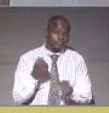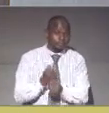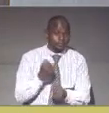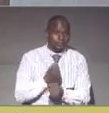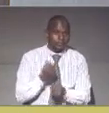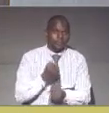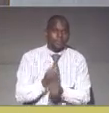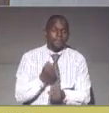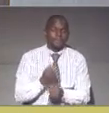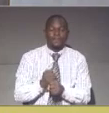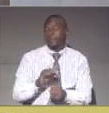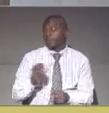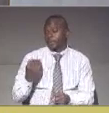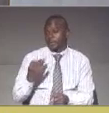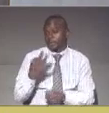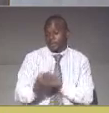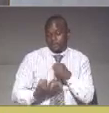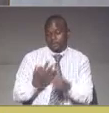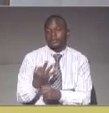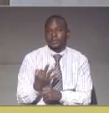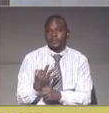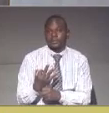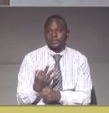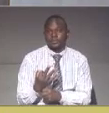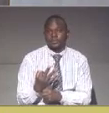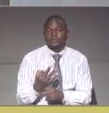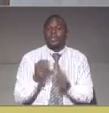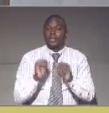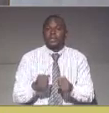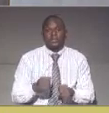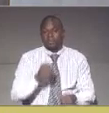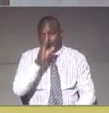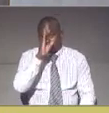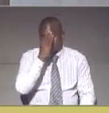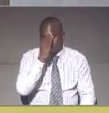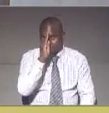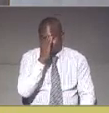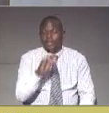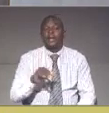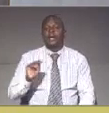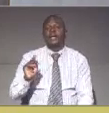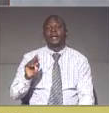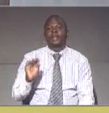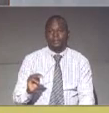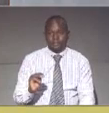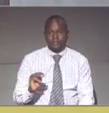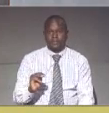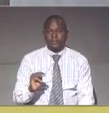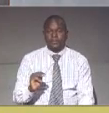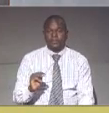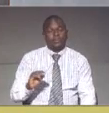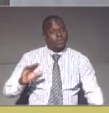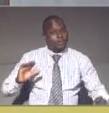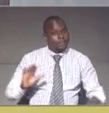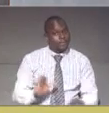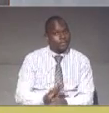performance in the last 3 years, there can be no doubt that NRM will